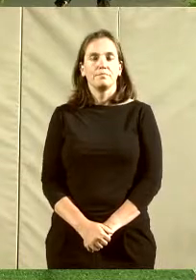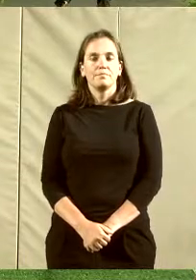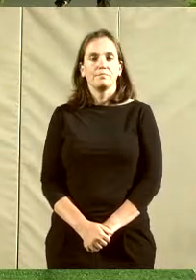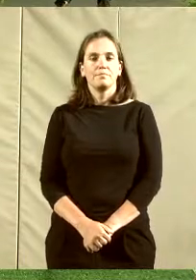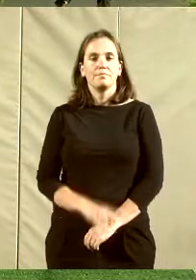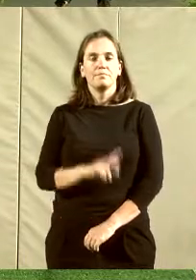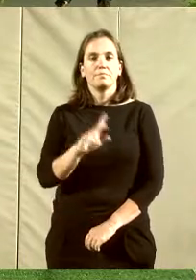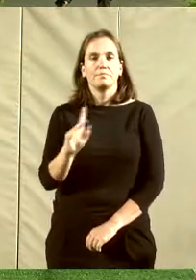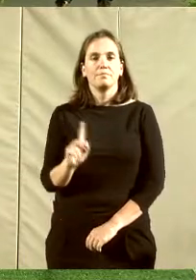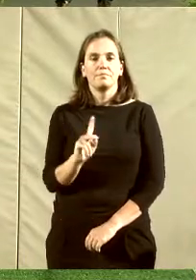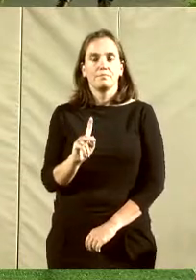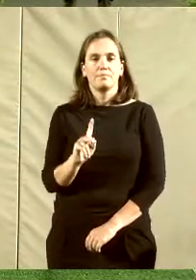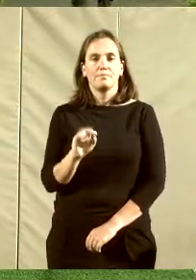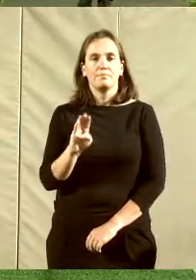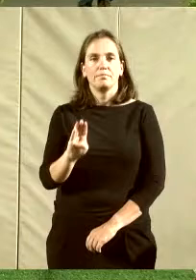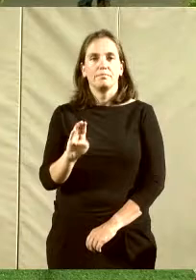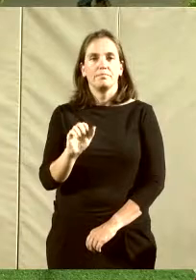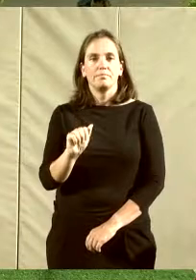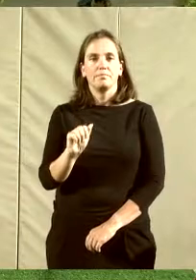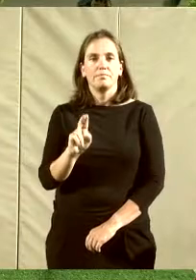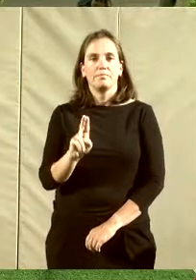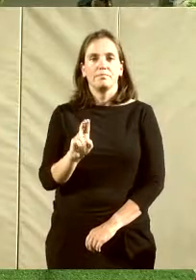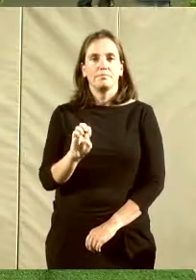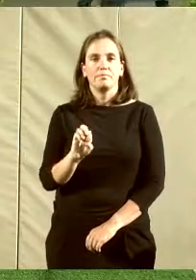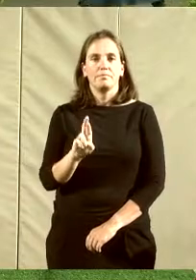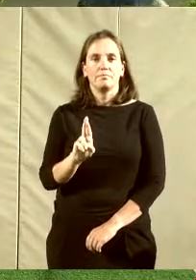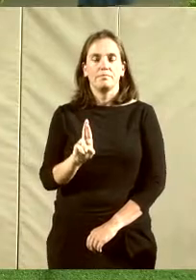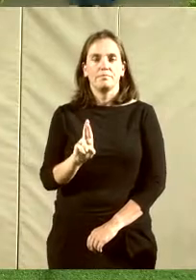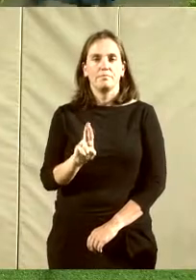Christopher Jacob Bauer.